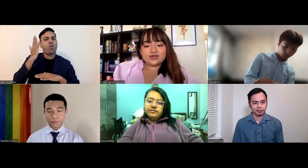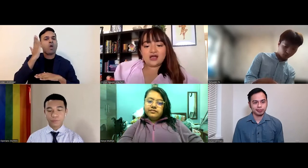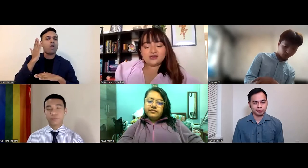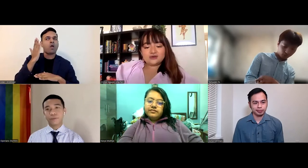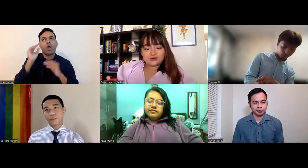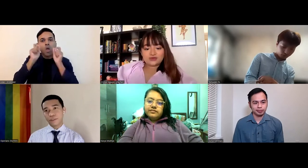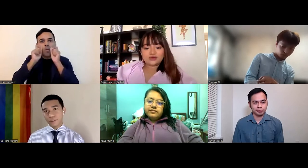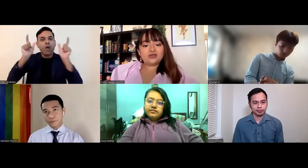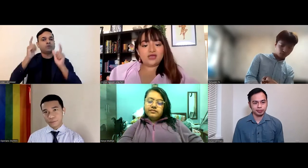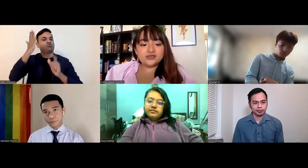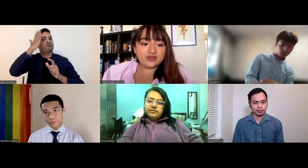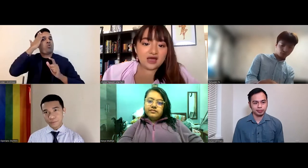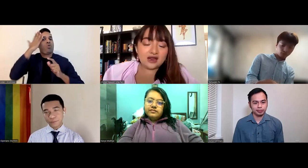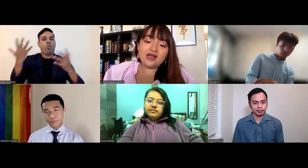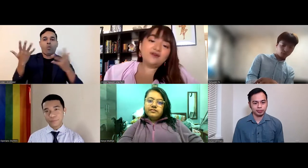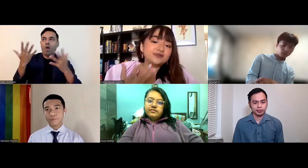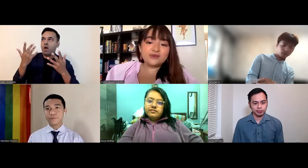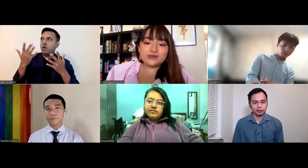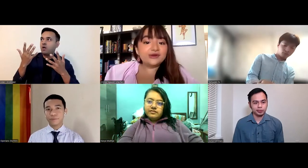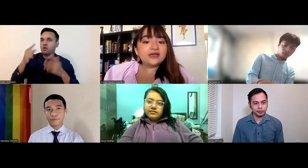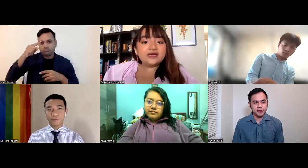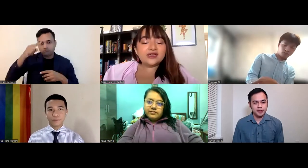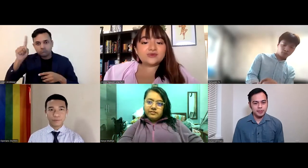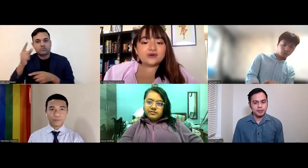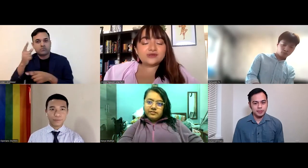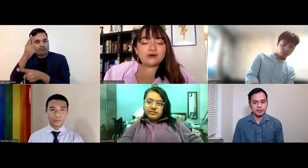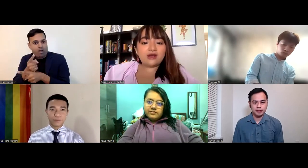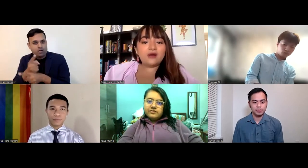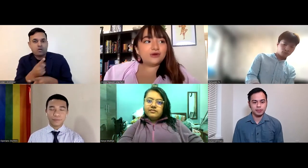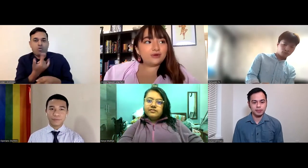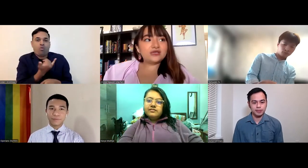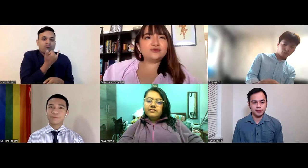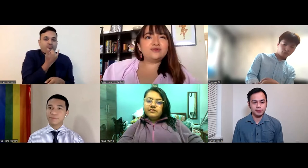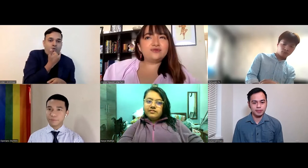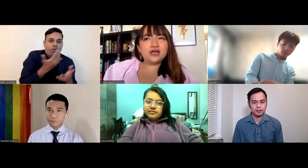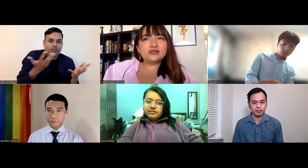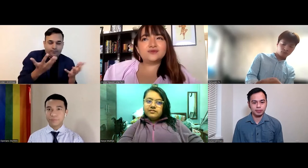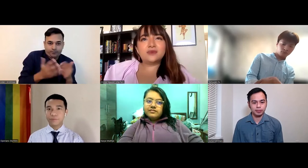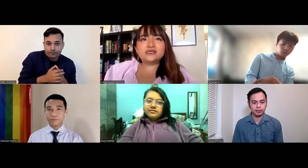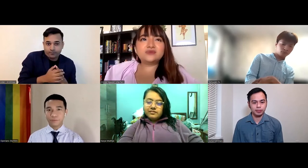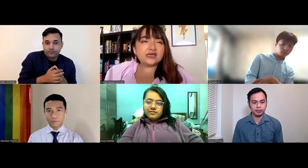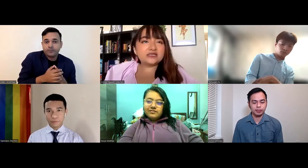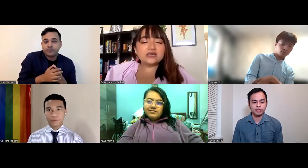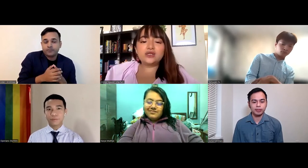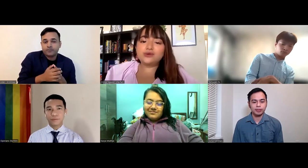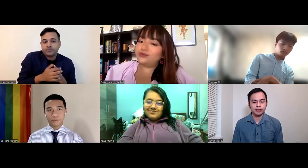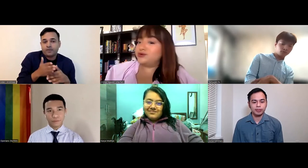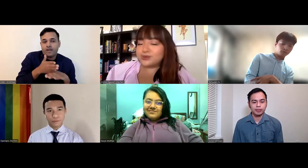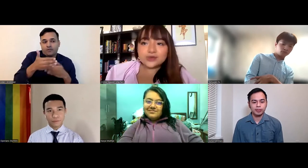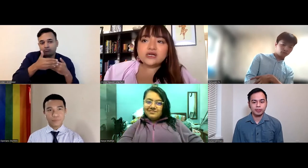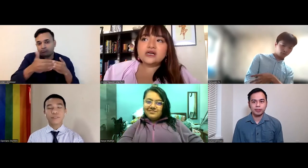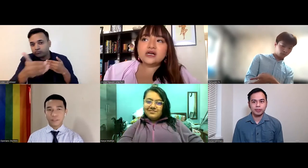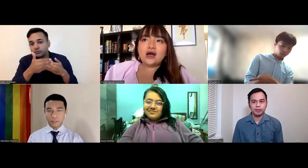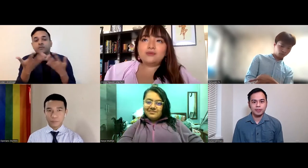Absolutely. I totally relate to that. I have a similar experience growing up and always have to fight for my space in the